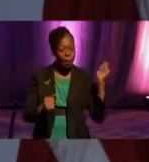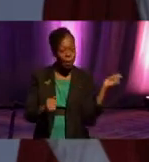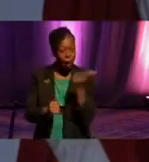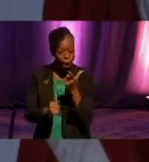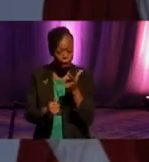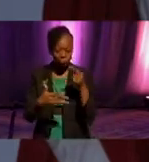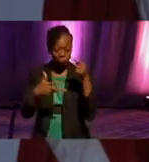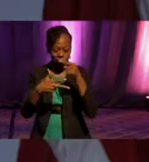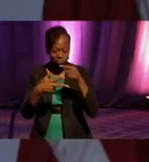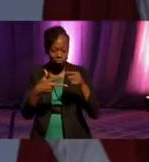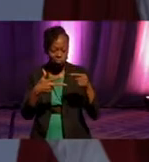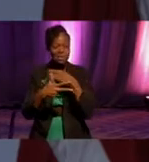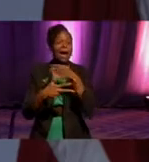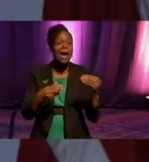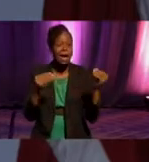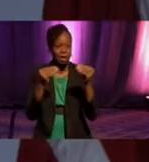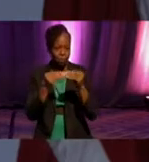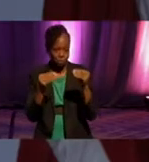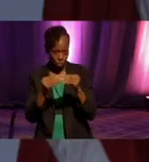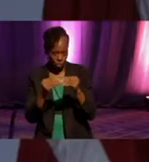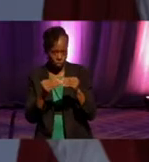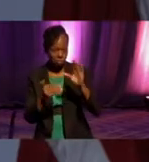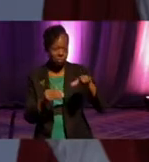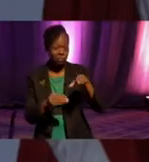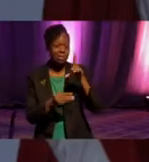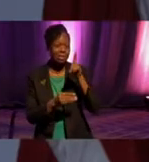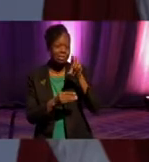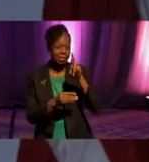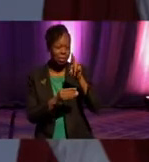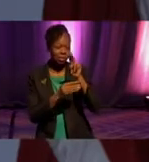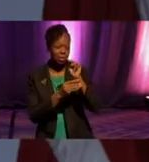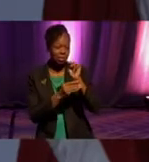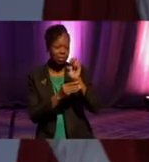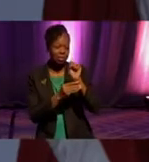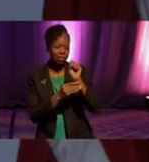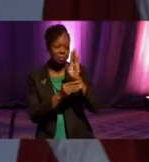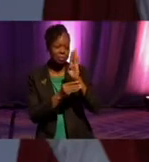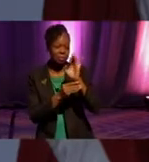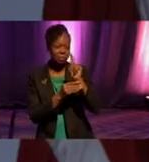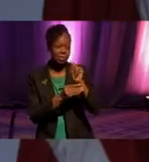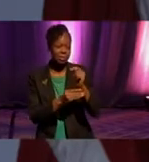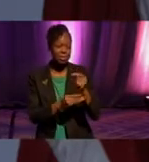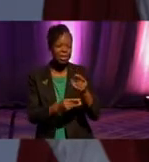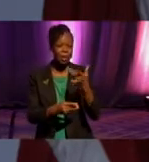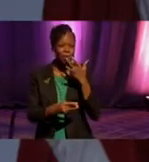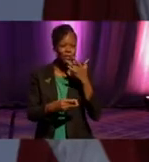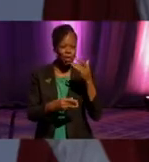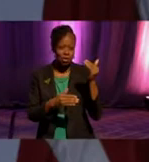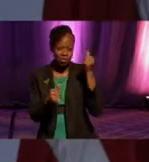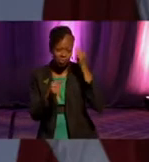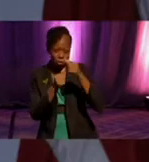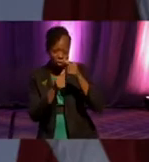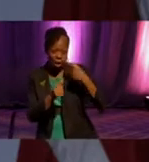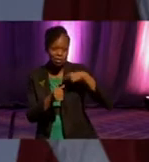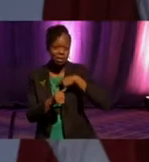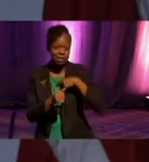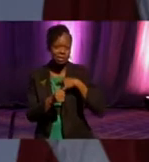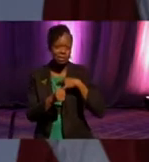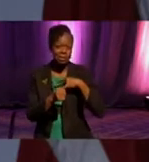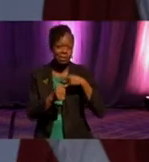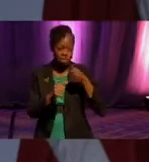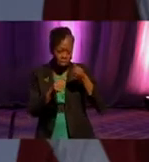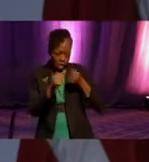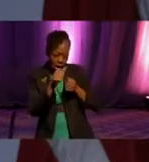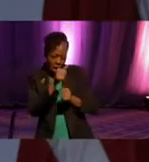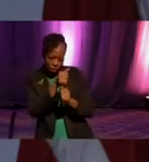more. Dr. Nesbitt likes to remind us it is about addressing the underlying issues that